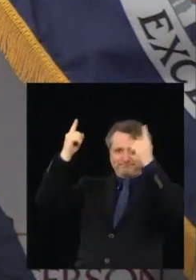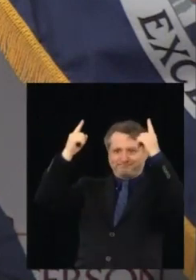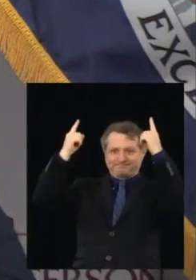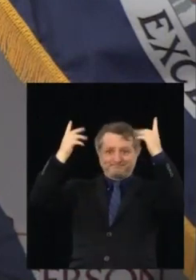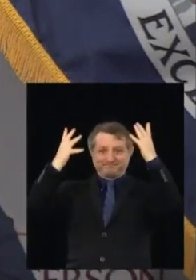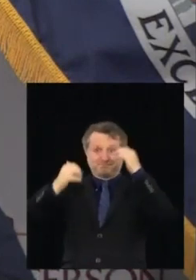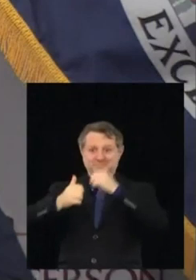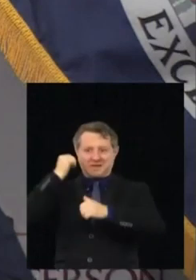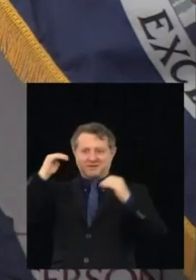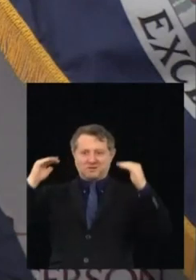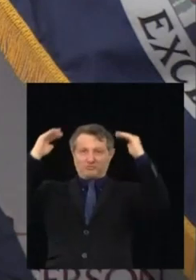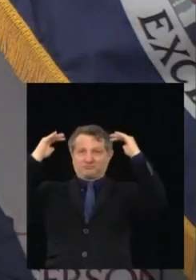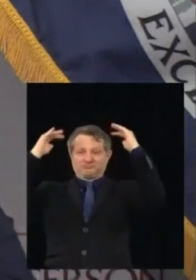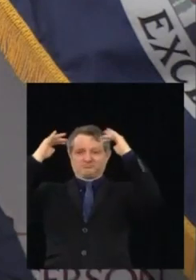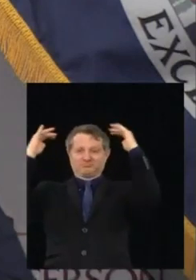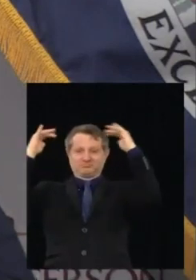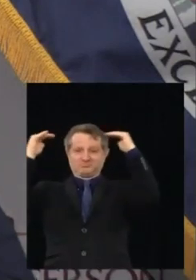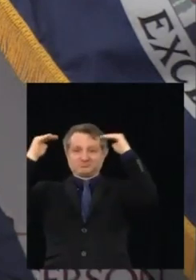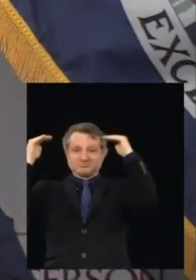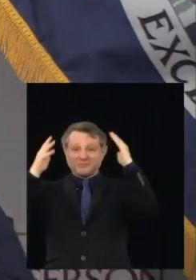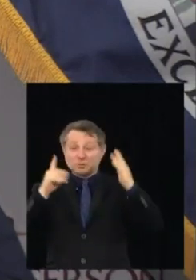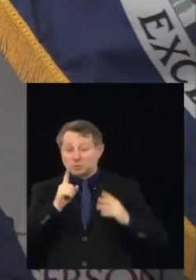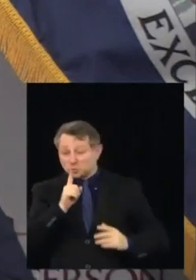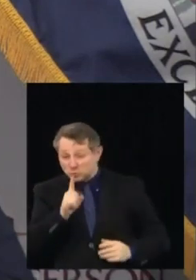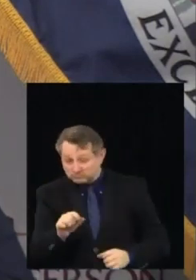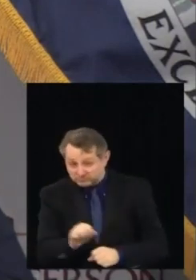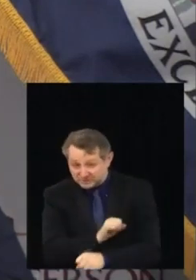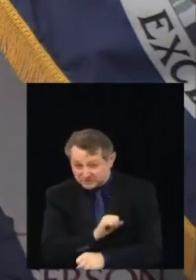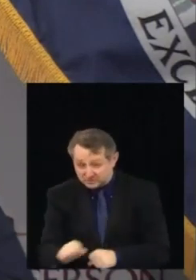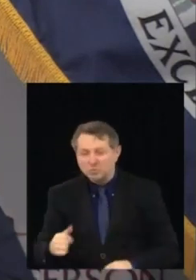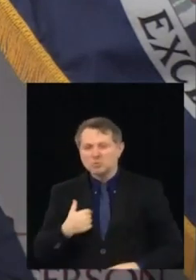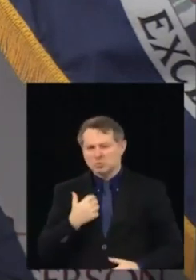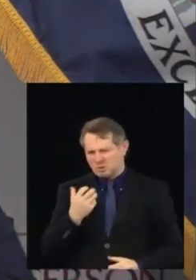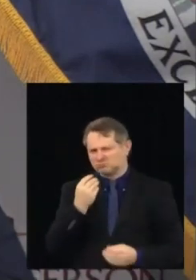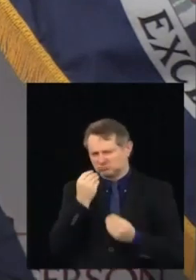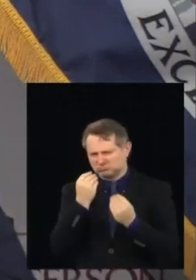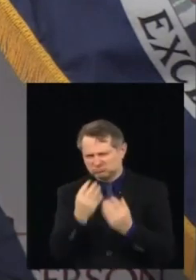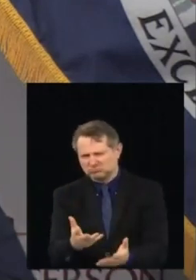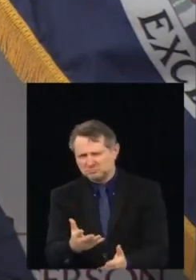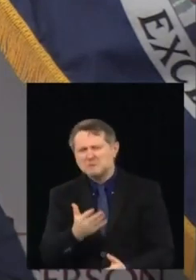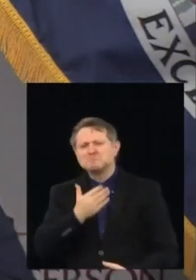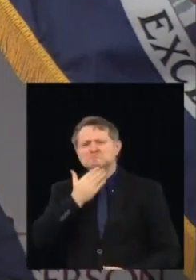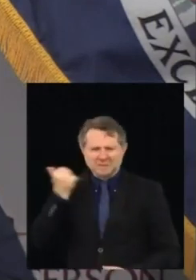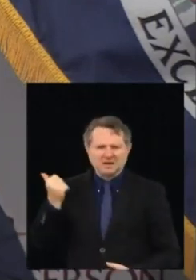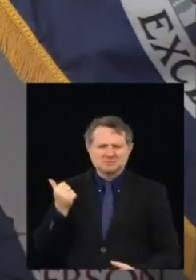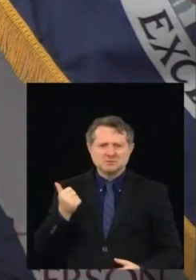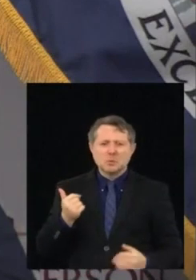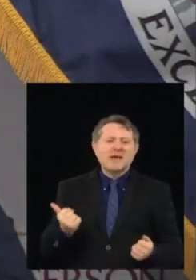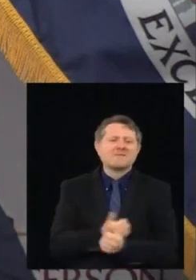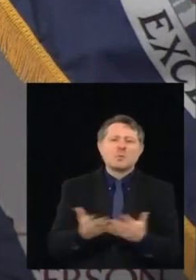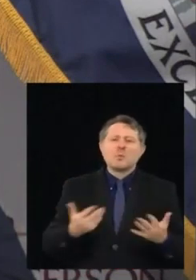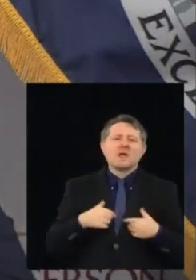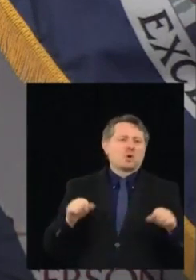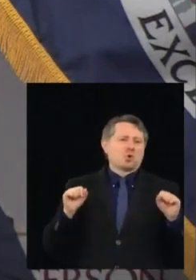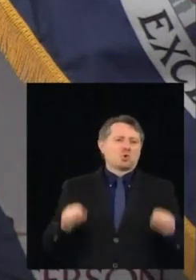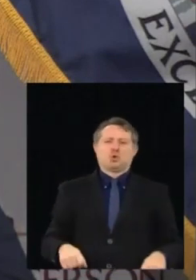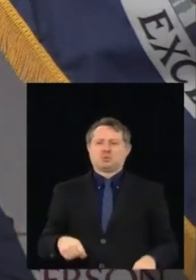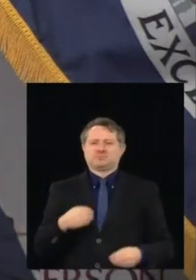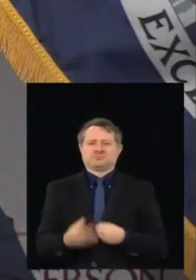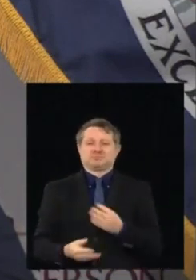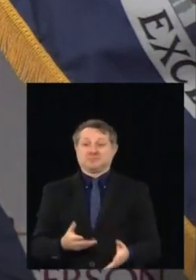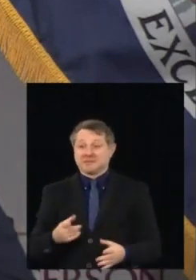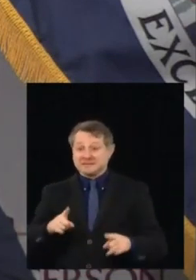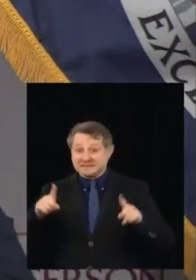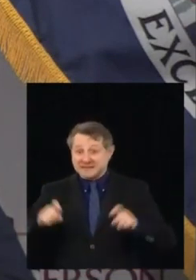is true until this is over. We did everything we could. And testing staff twice a